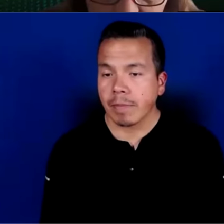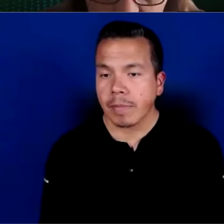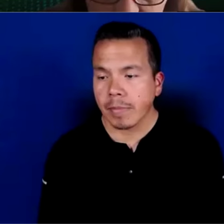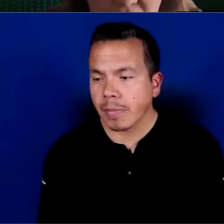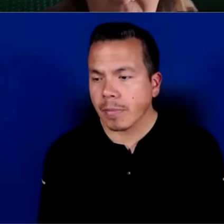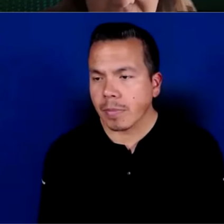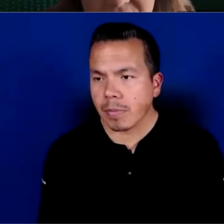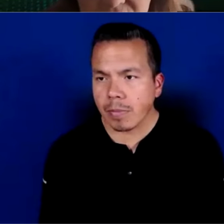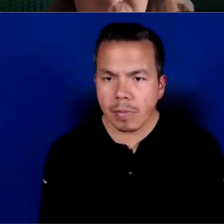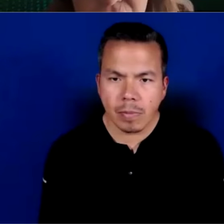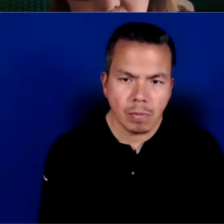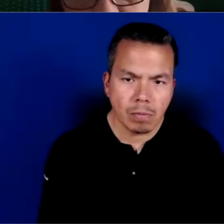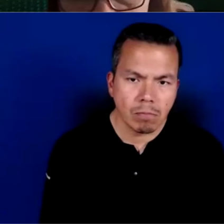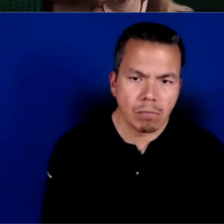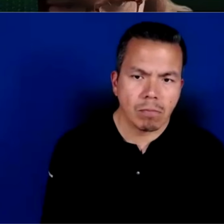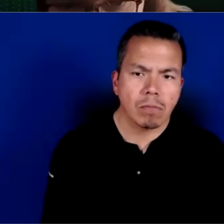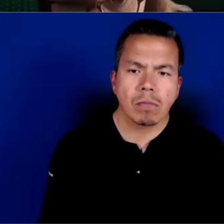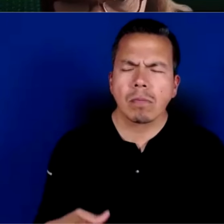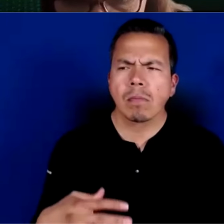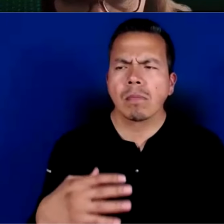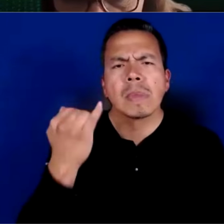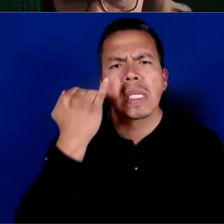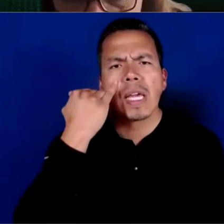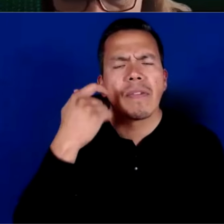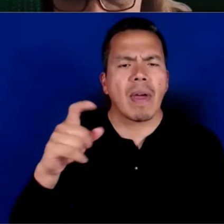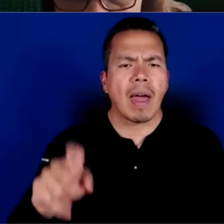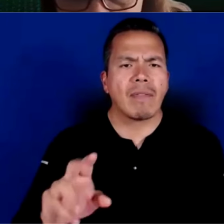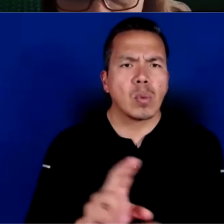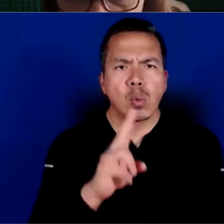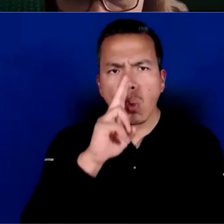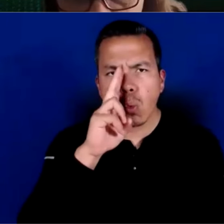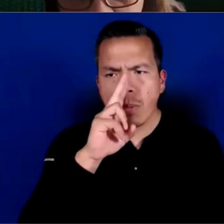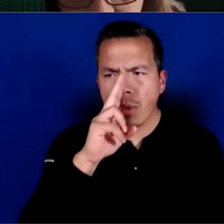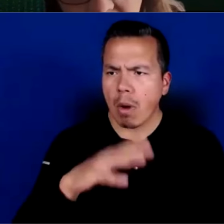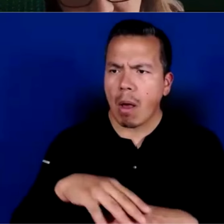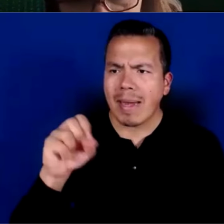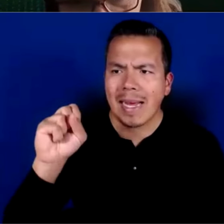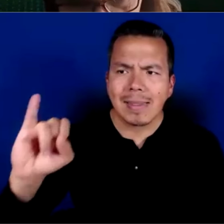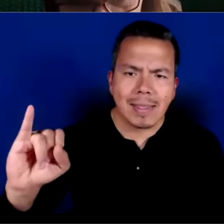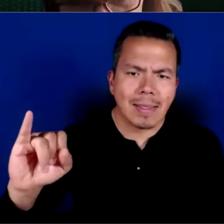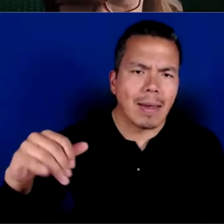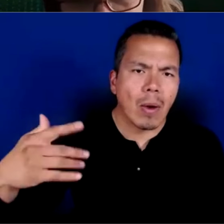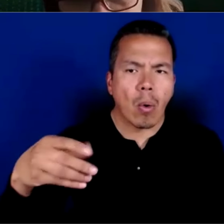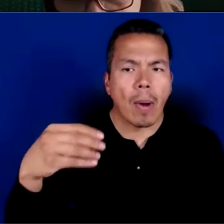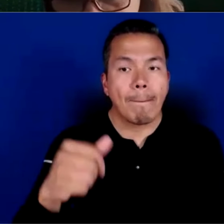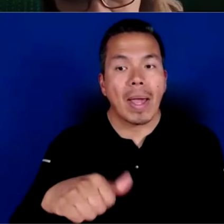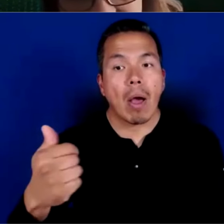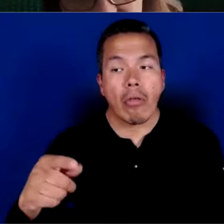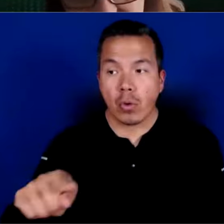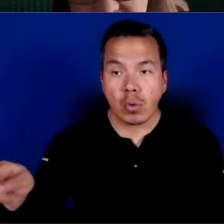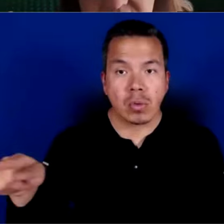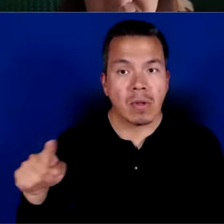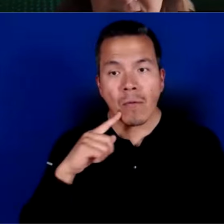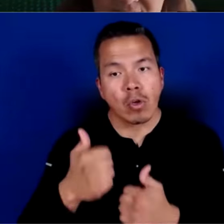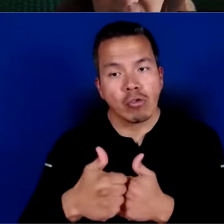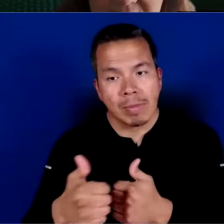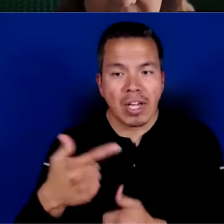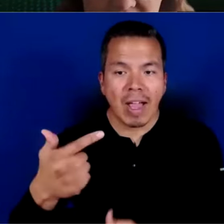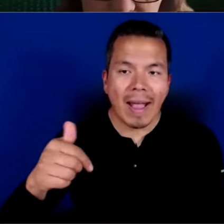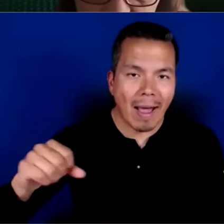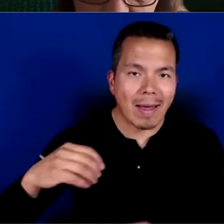How about if you have to use Uber, if you're on SSI or you're paying other people for transportation, gas,